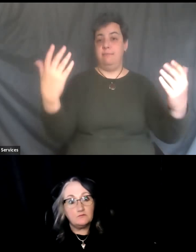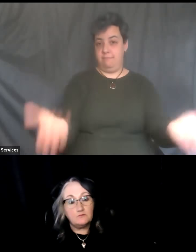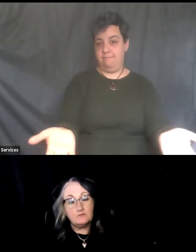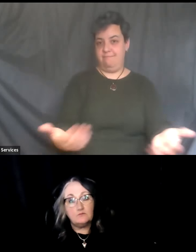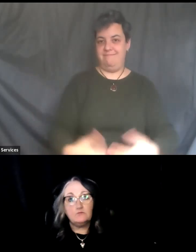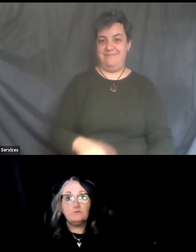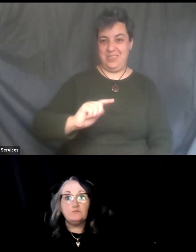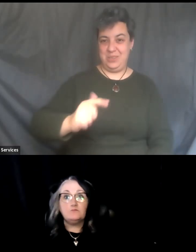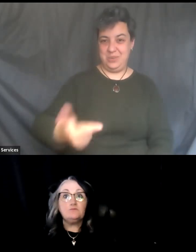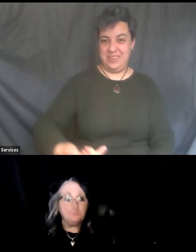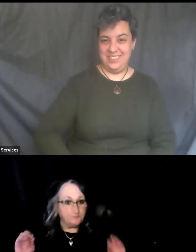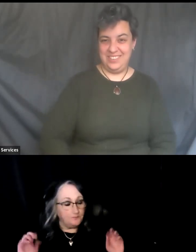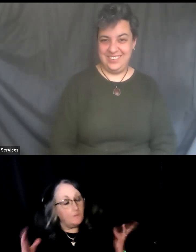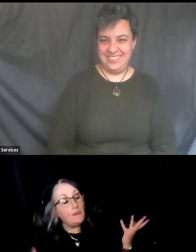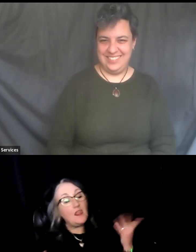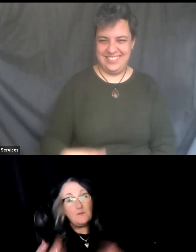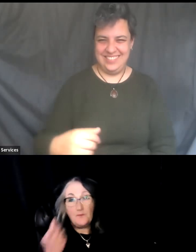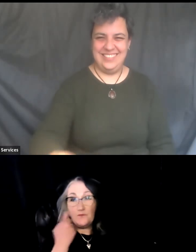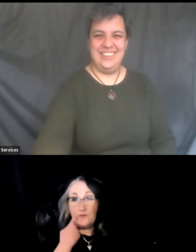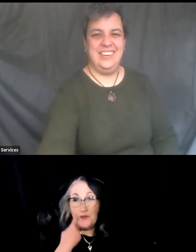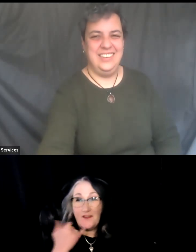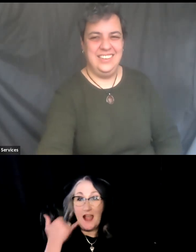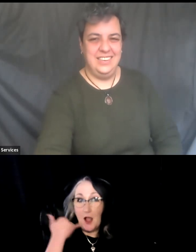I just got a call yesterday